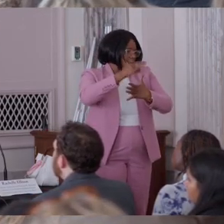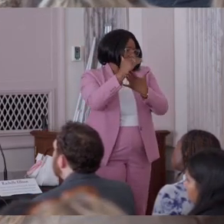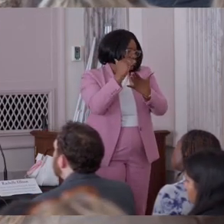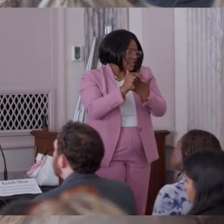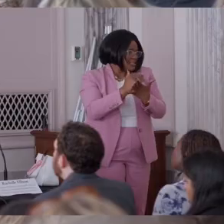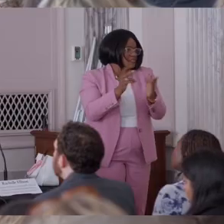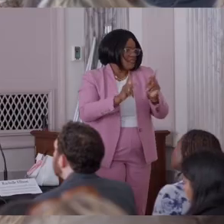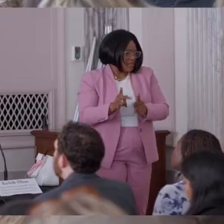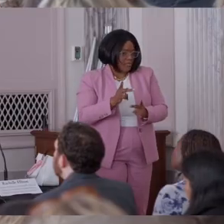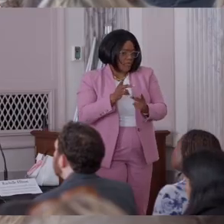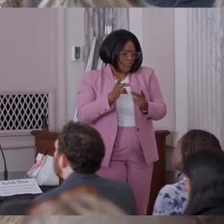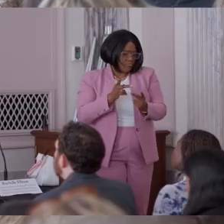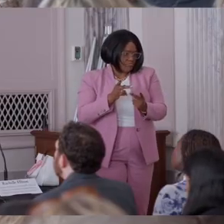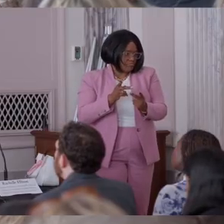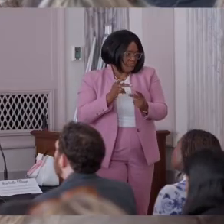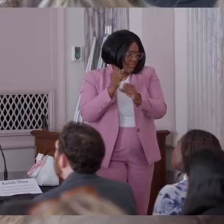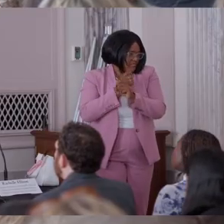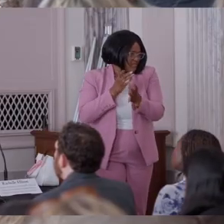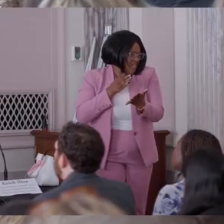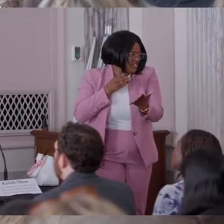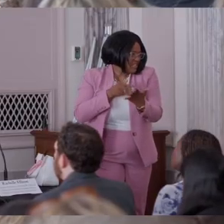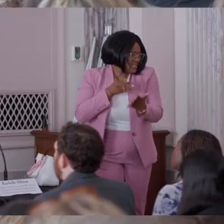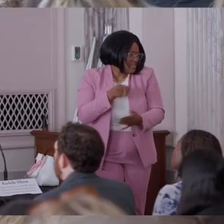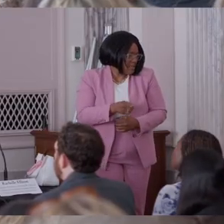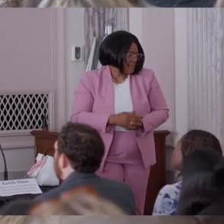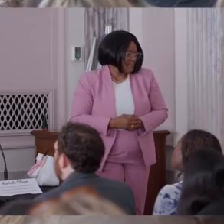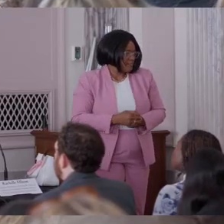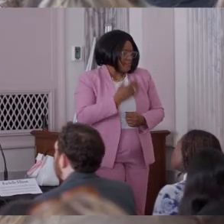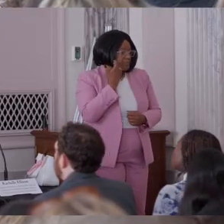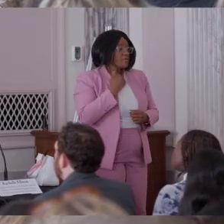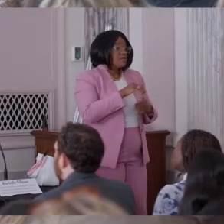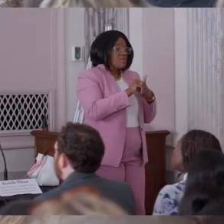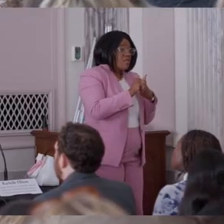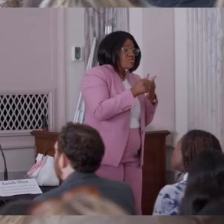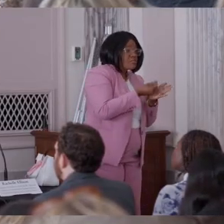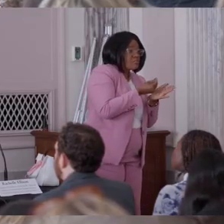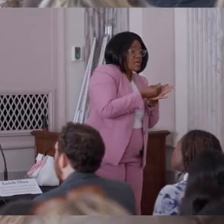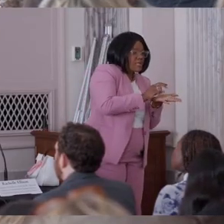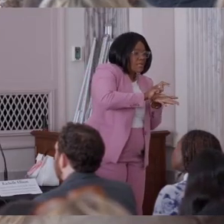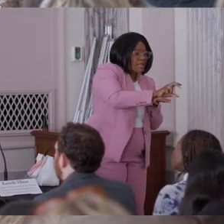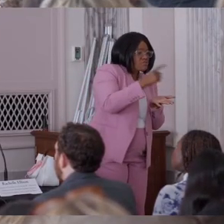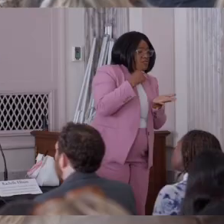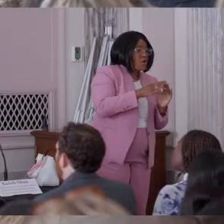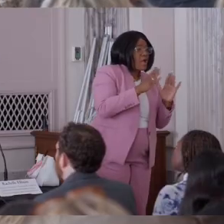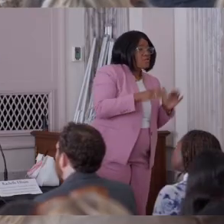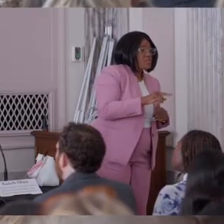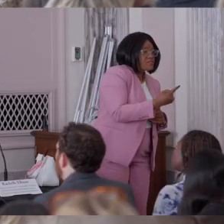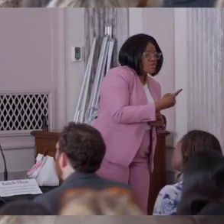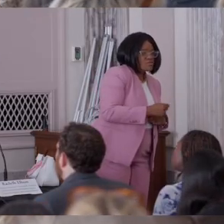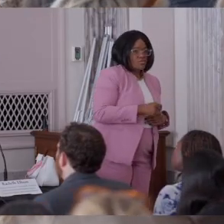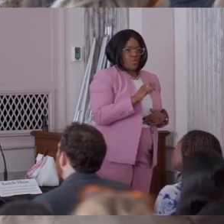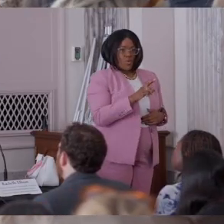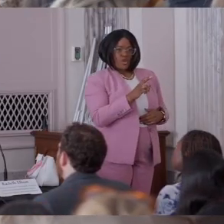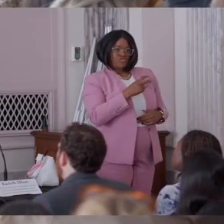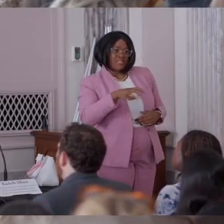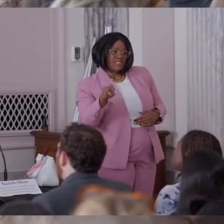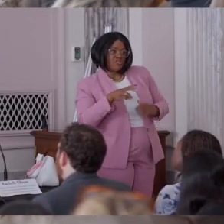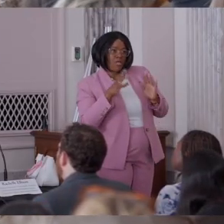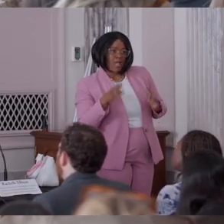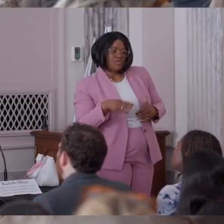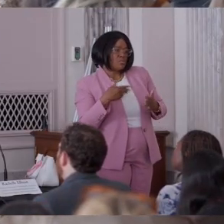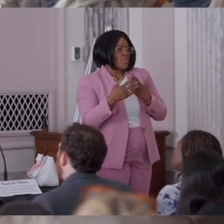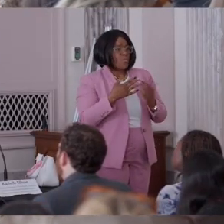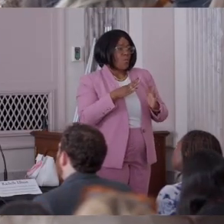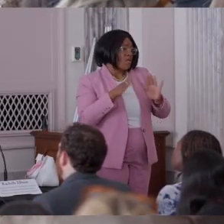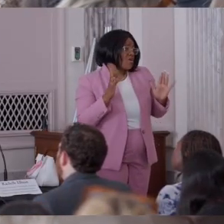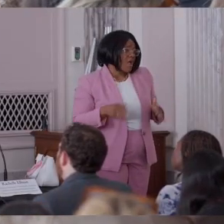that happened, the dollars that are allocated for things like Housing First or transitional housing, whatever kind of